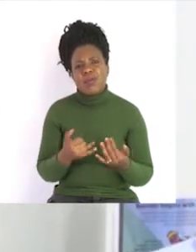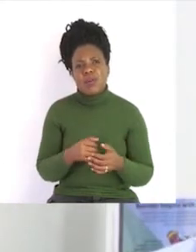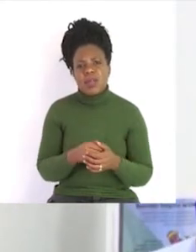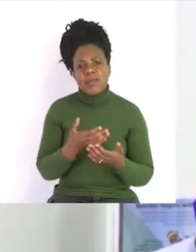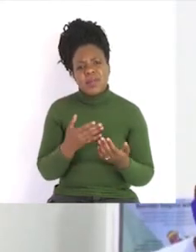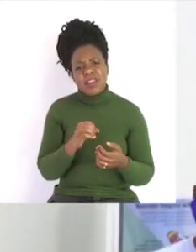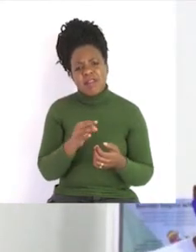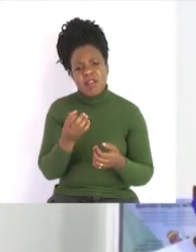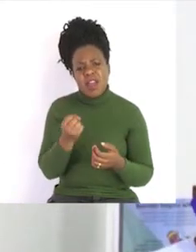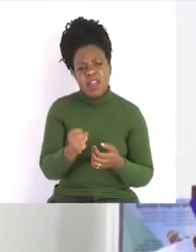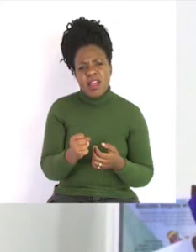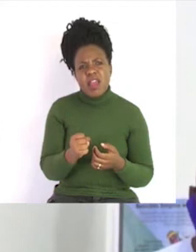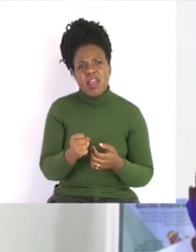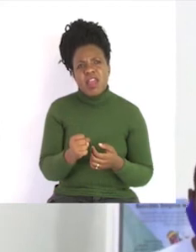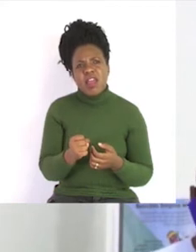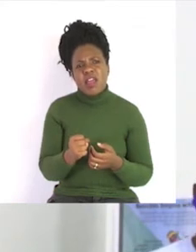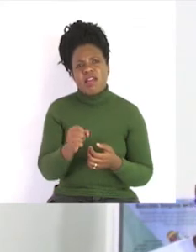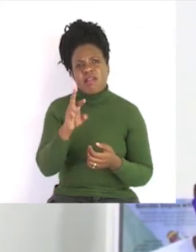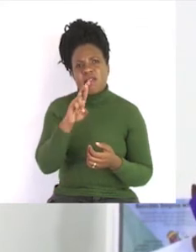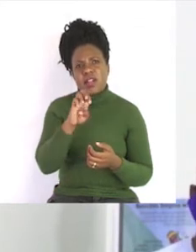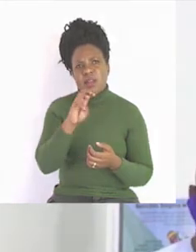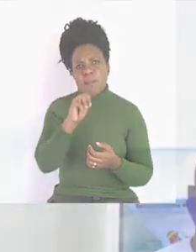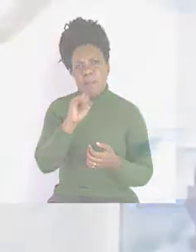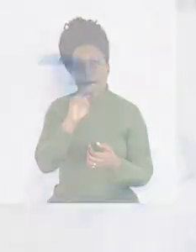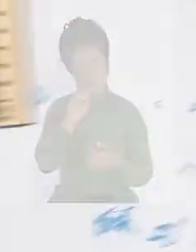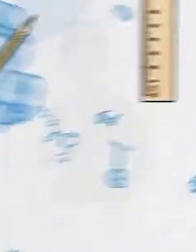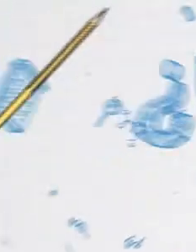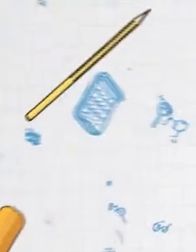is a remainder? You want to know? Stay tuned.